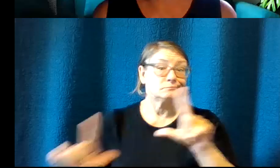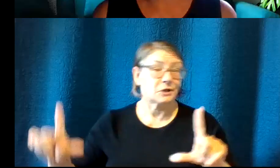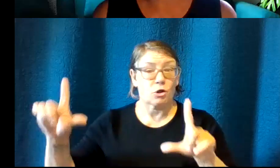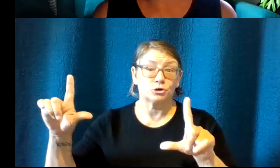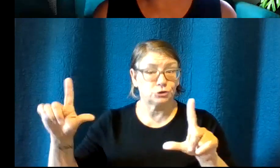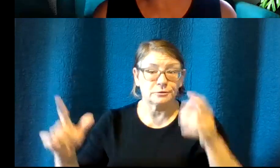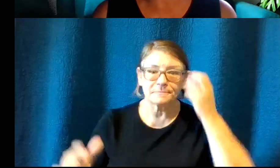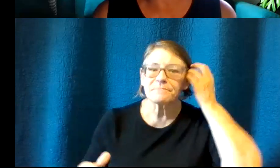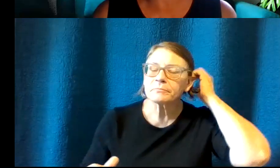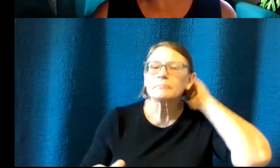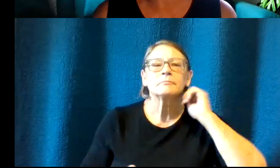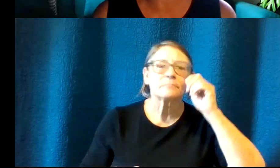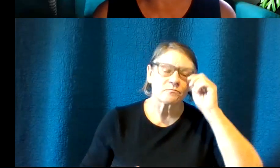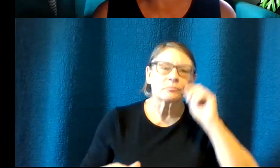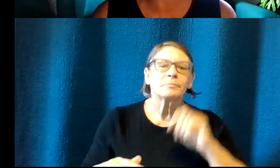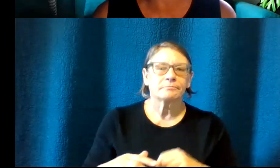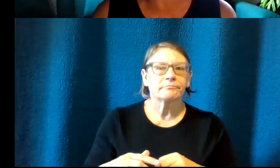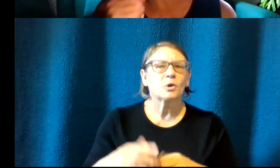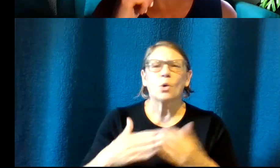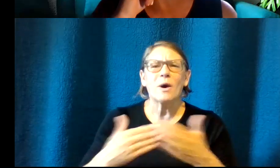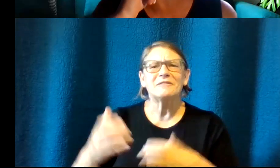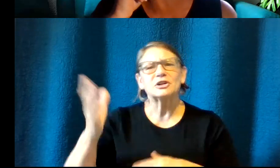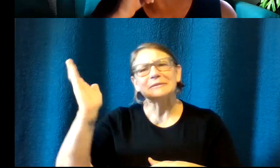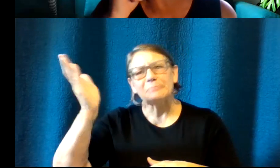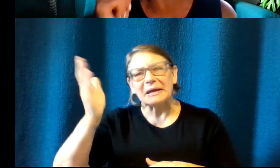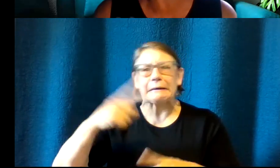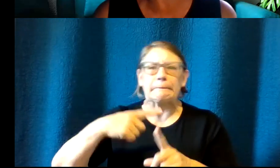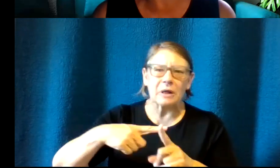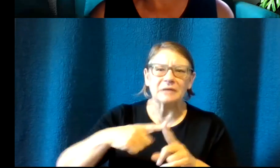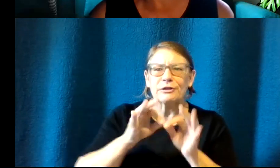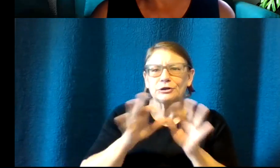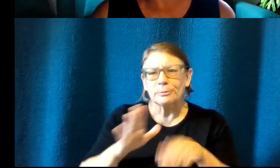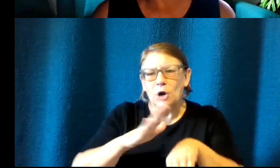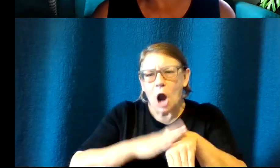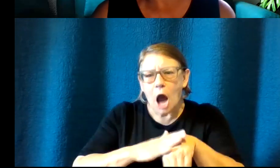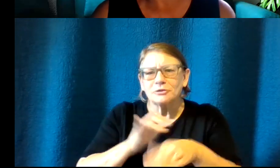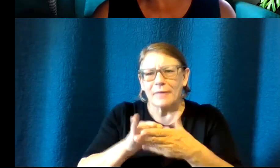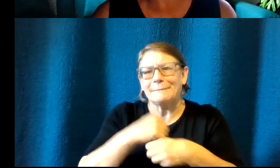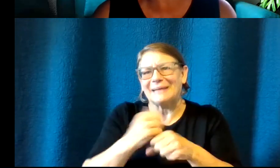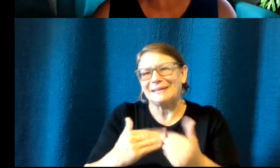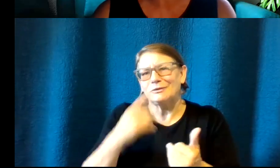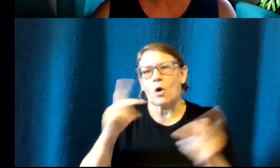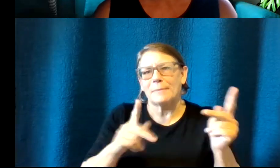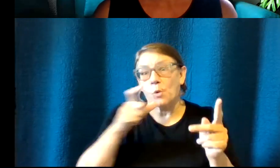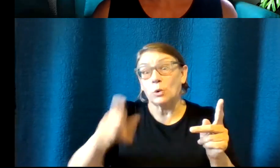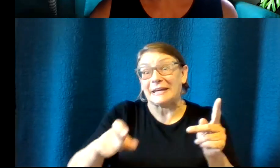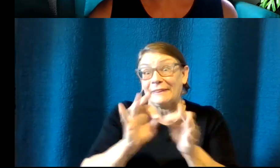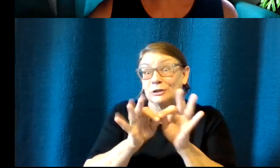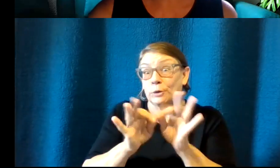and the speaker, whoever's speaking on, so that it just makes it easier for the people that need our interpreter.